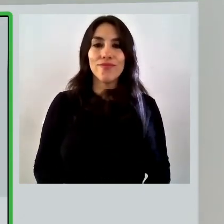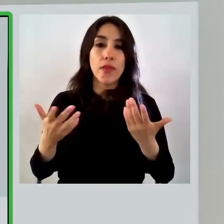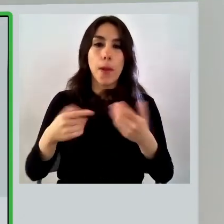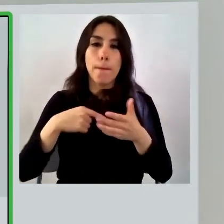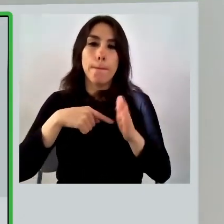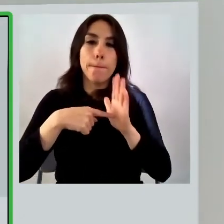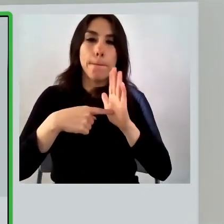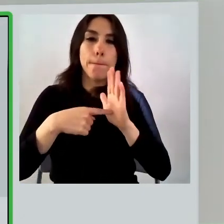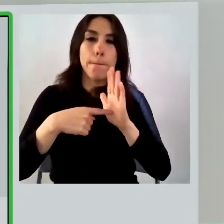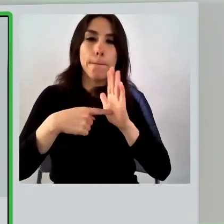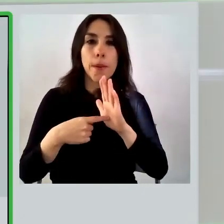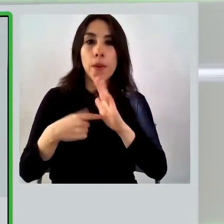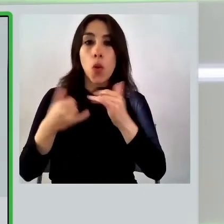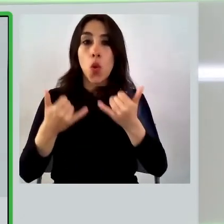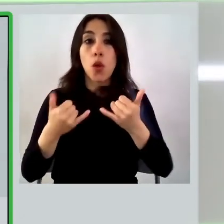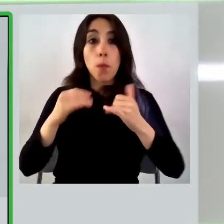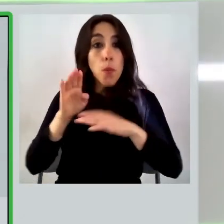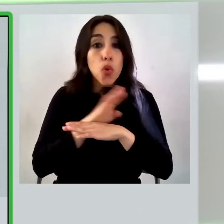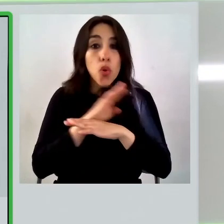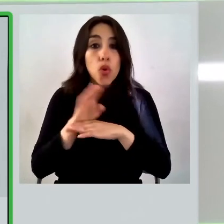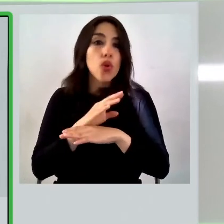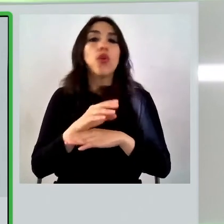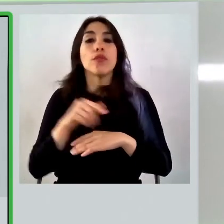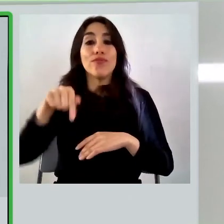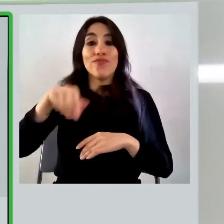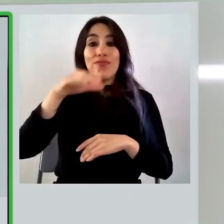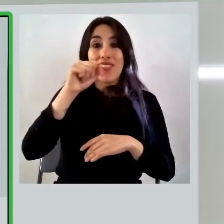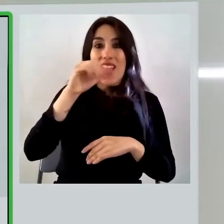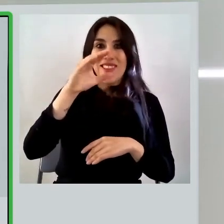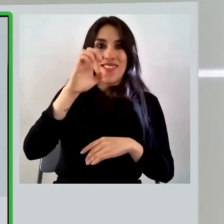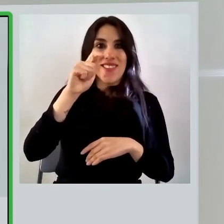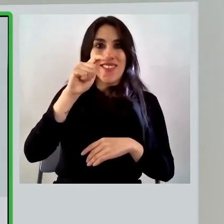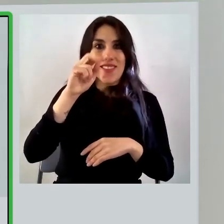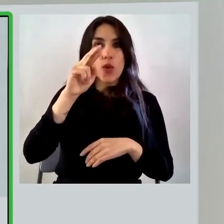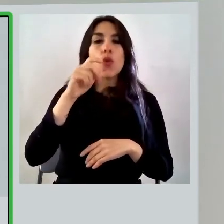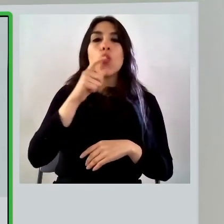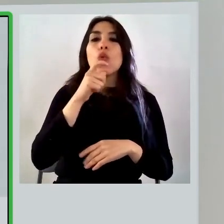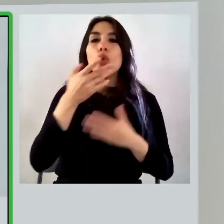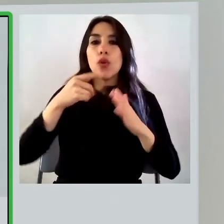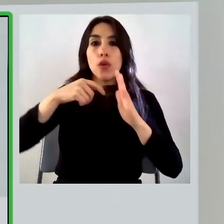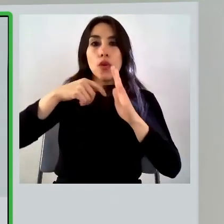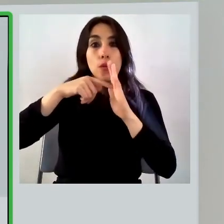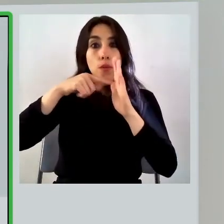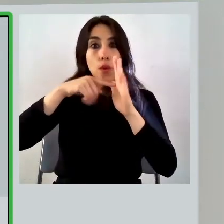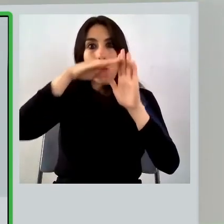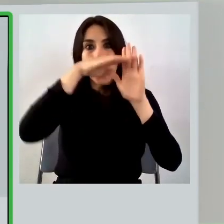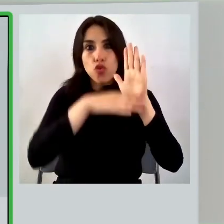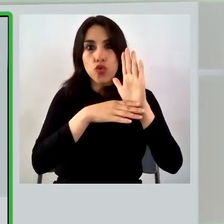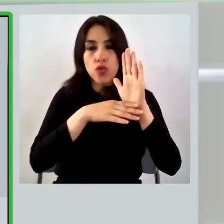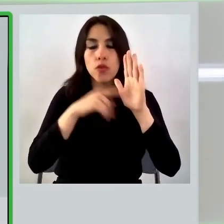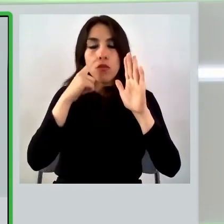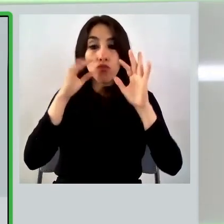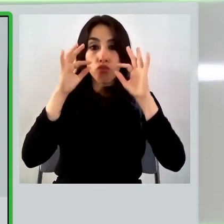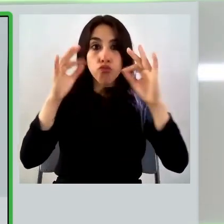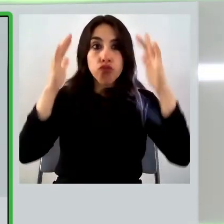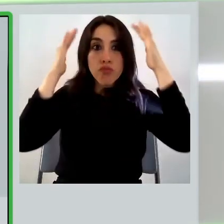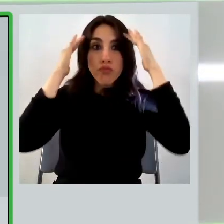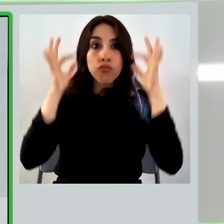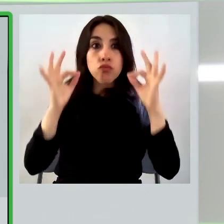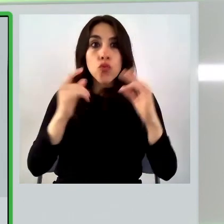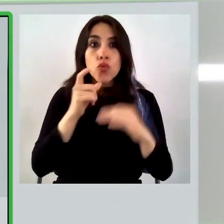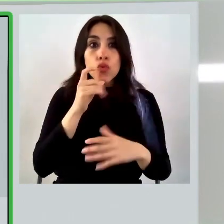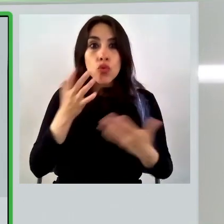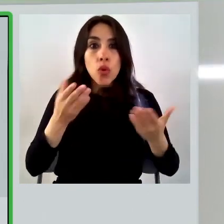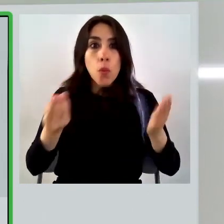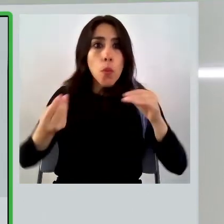which more than 5,000 employees in 24 countries are volunteers trained